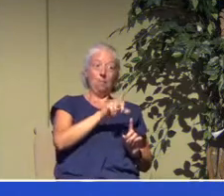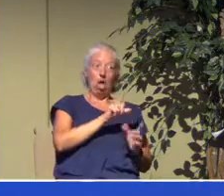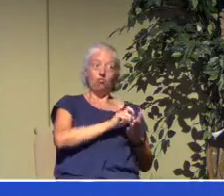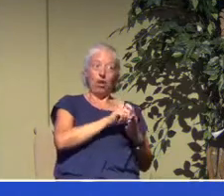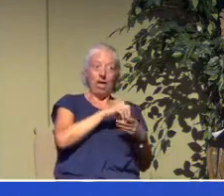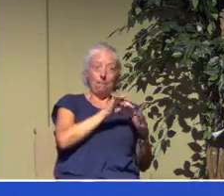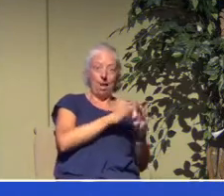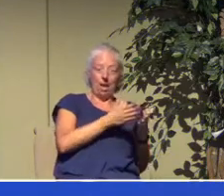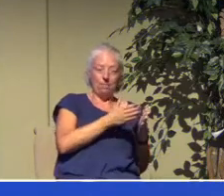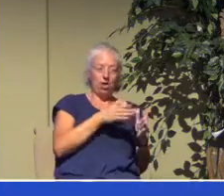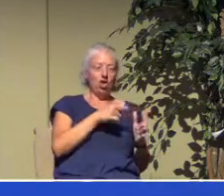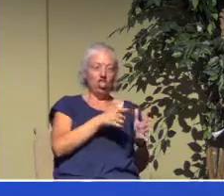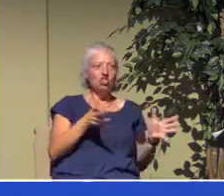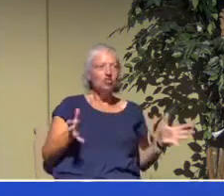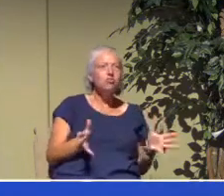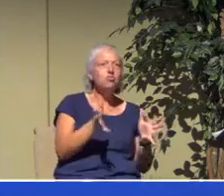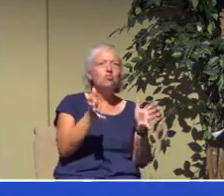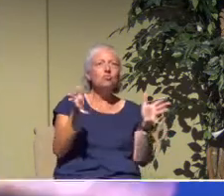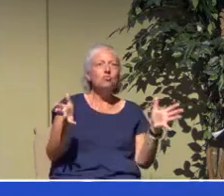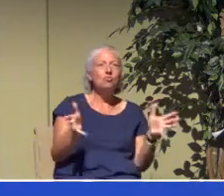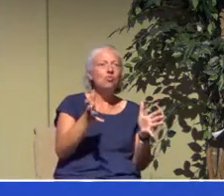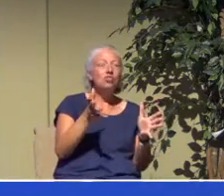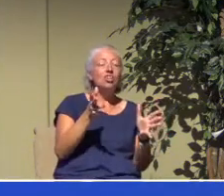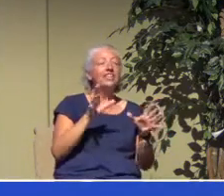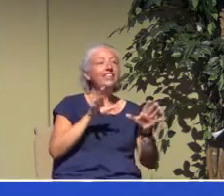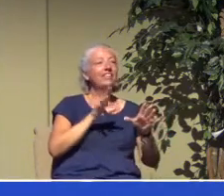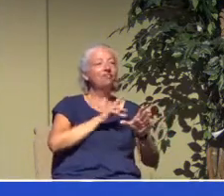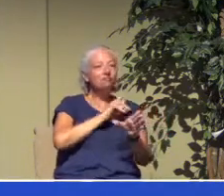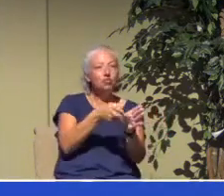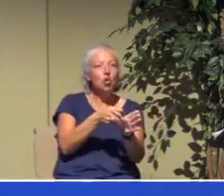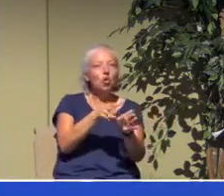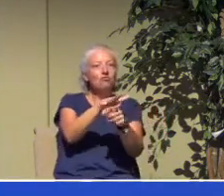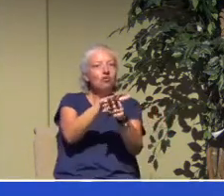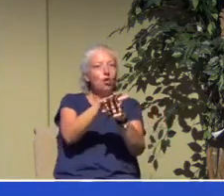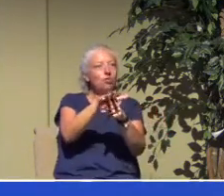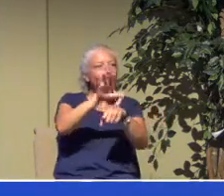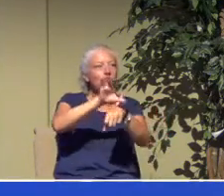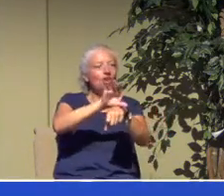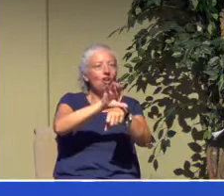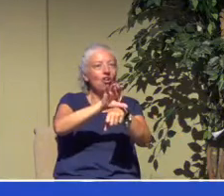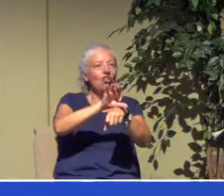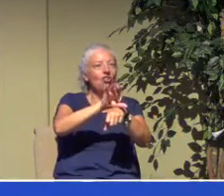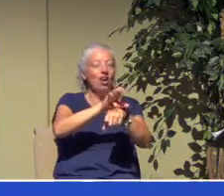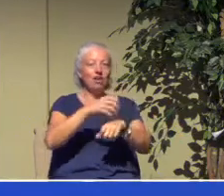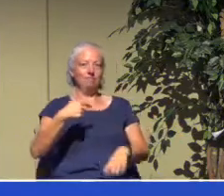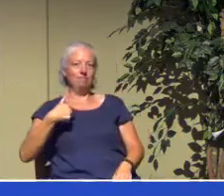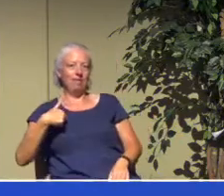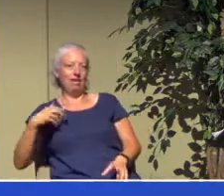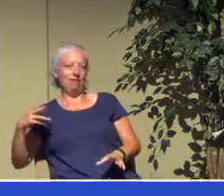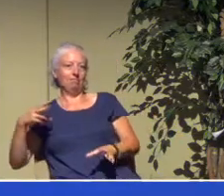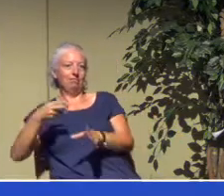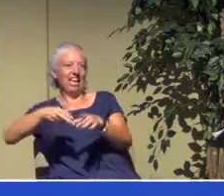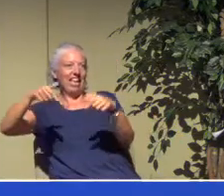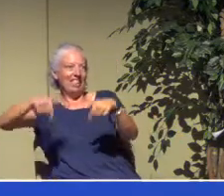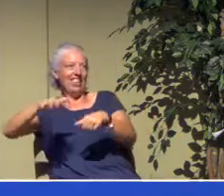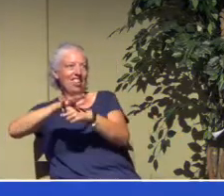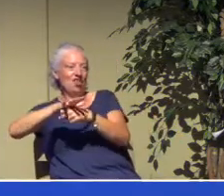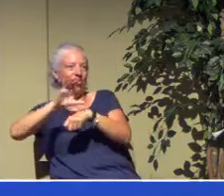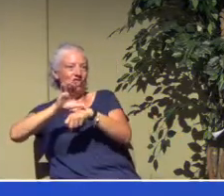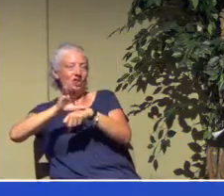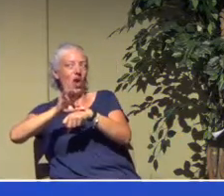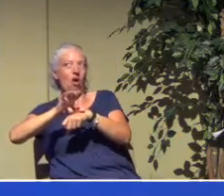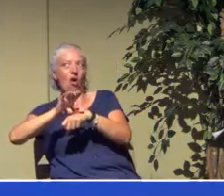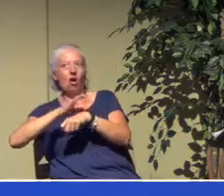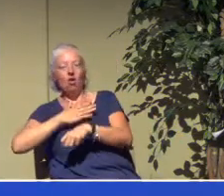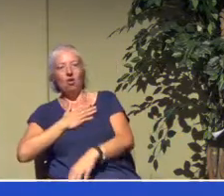encouraged whenever he sees a local body gathered together. And for me to step foot in these doors, I think it must have been